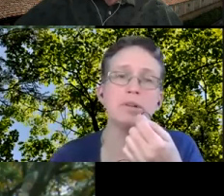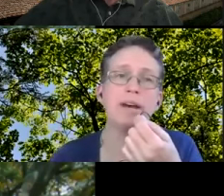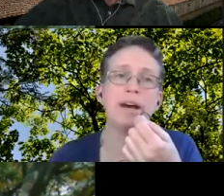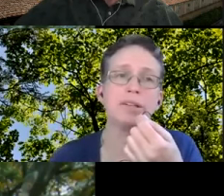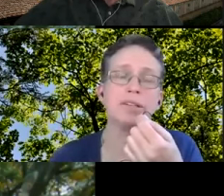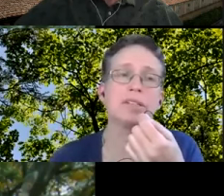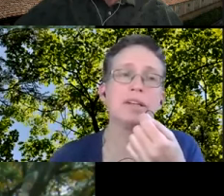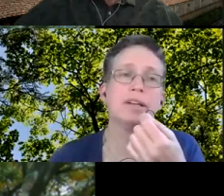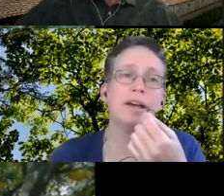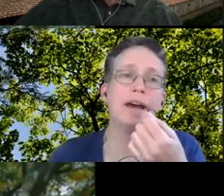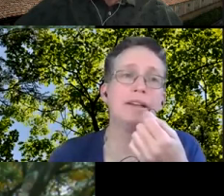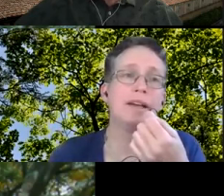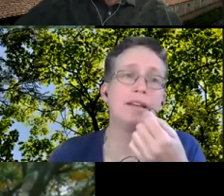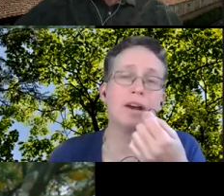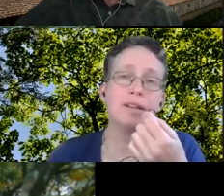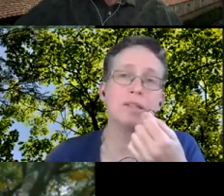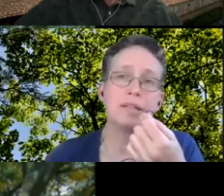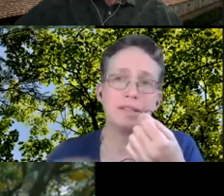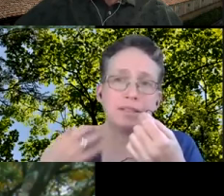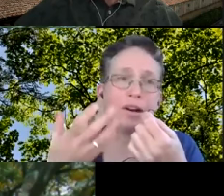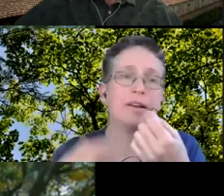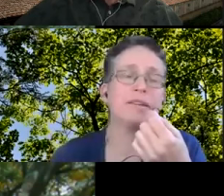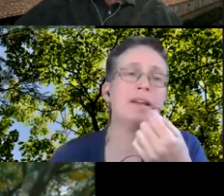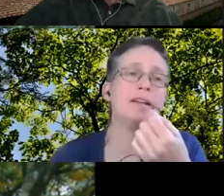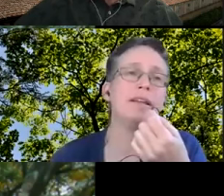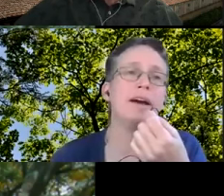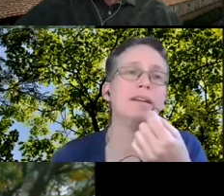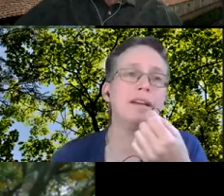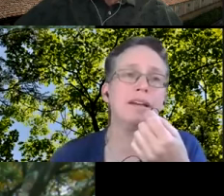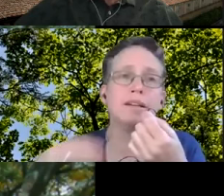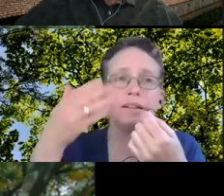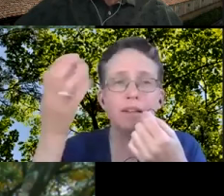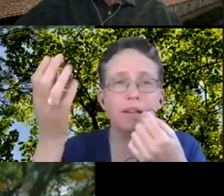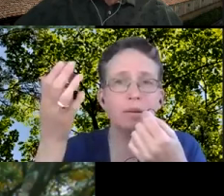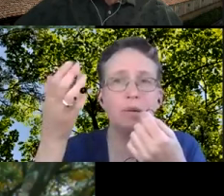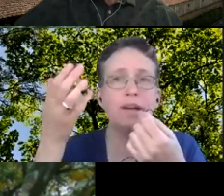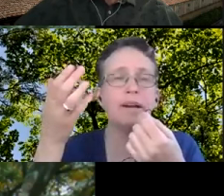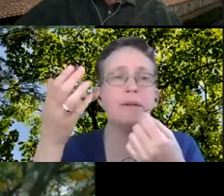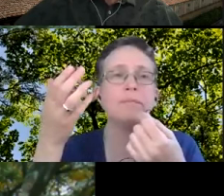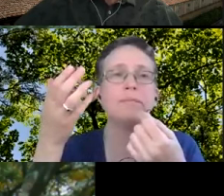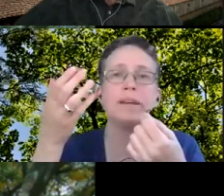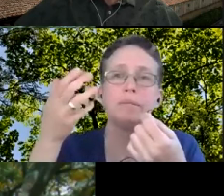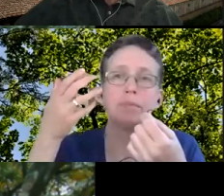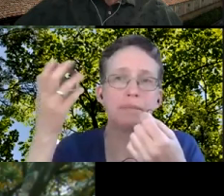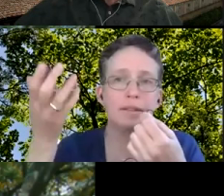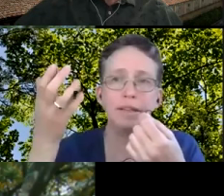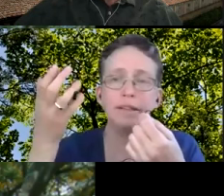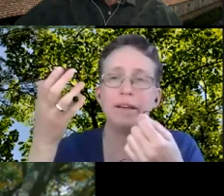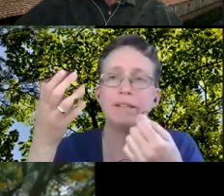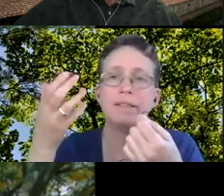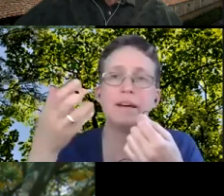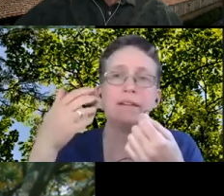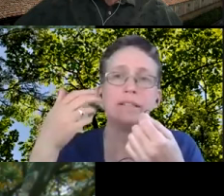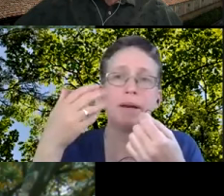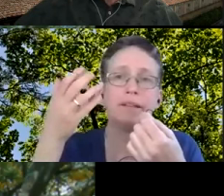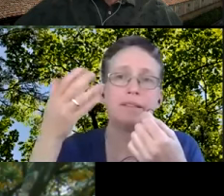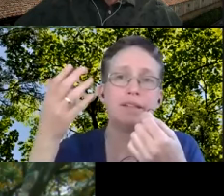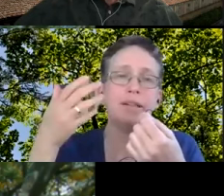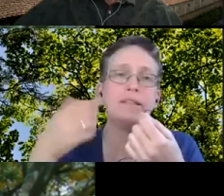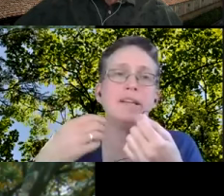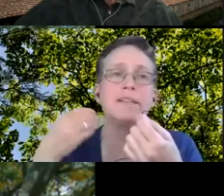institutional factors. And the consequences are then that in lower income, predominantly, as I said,